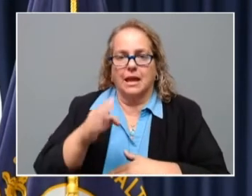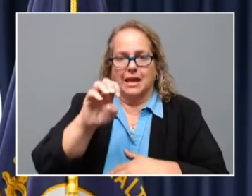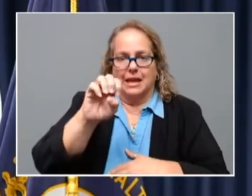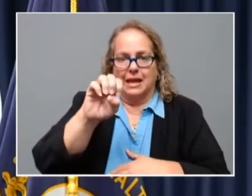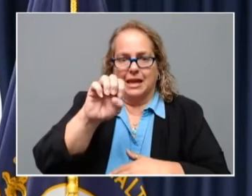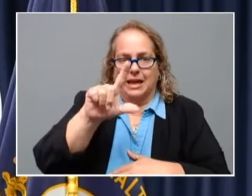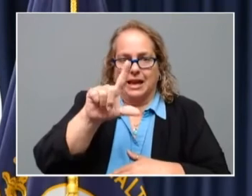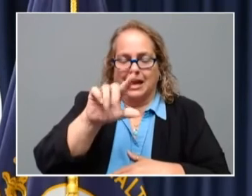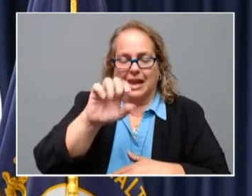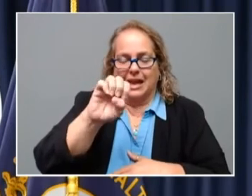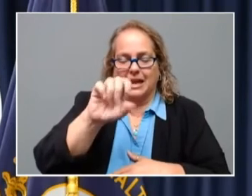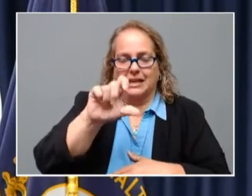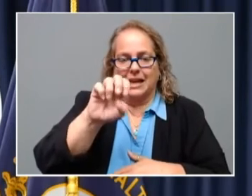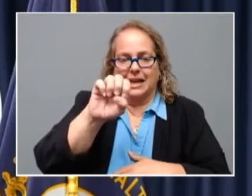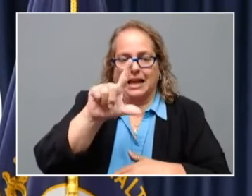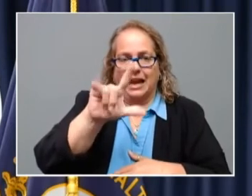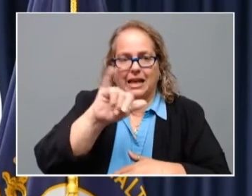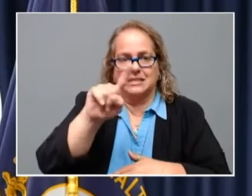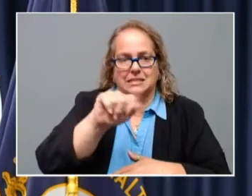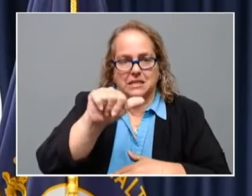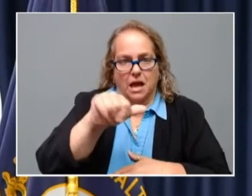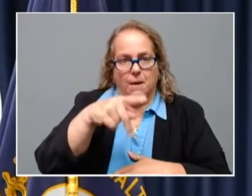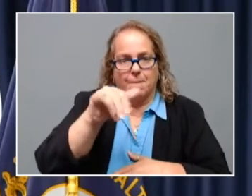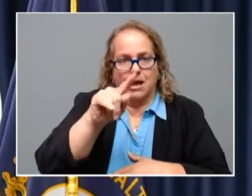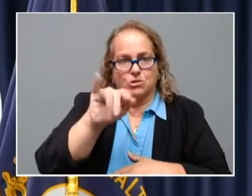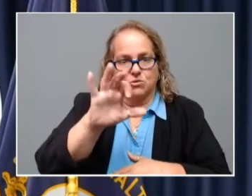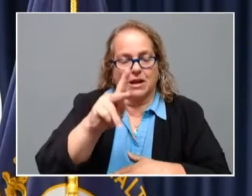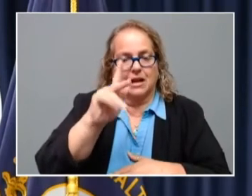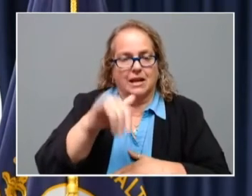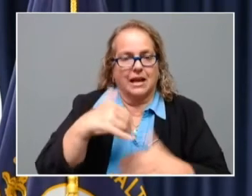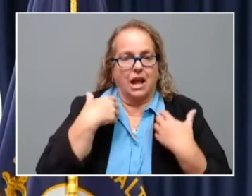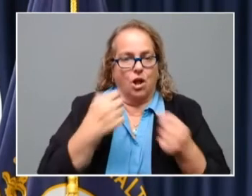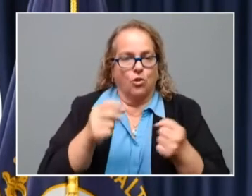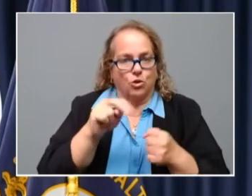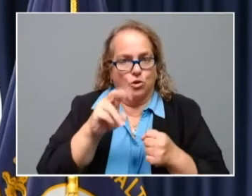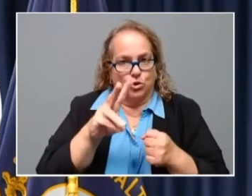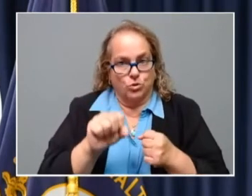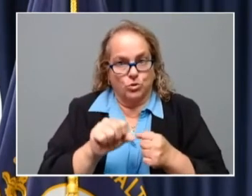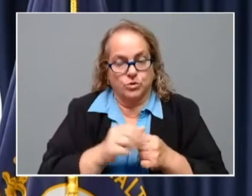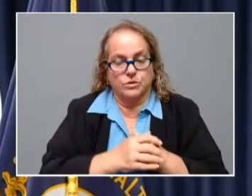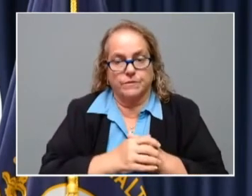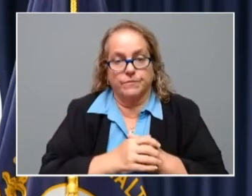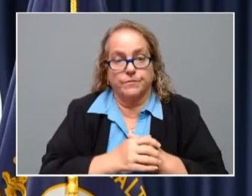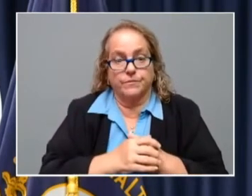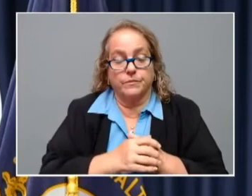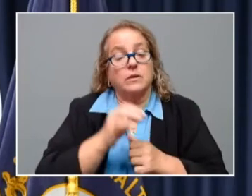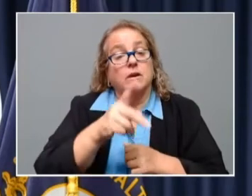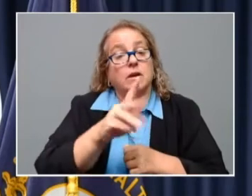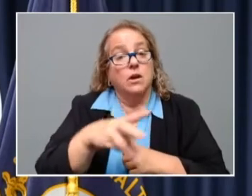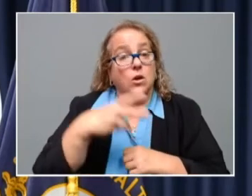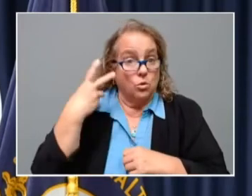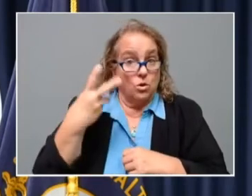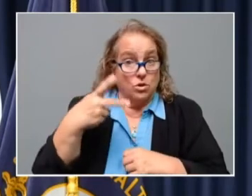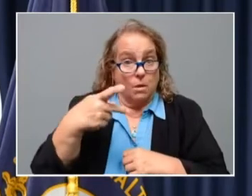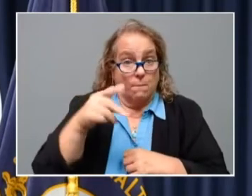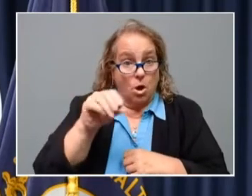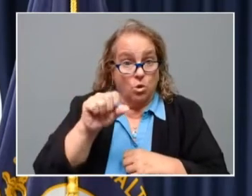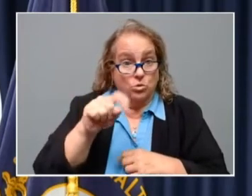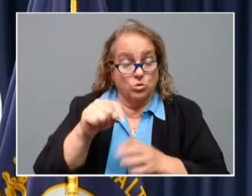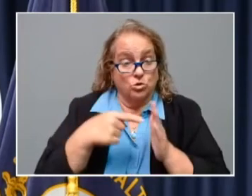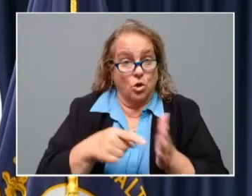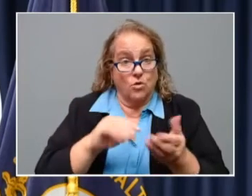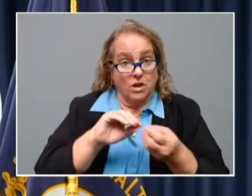Hi, Governor. So the Washington Post's numbers show that the week-to-week vaccination rate in